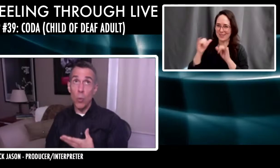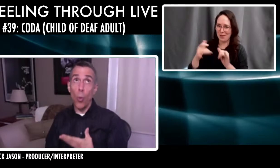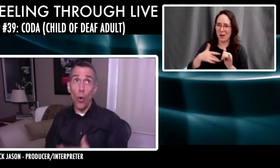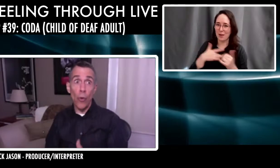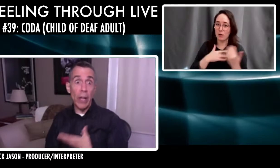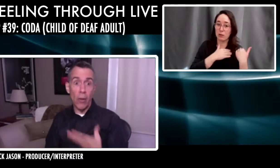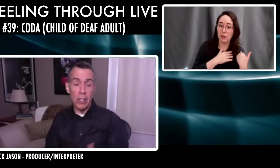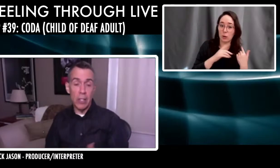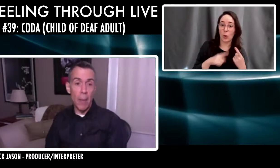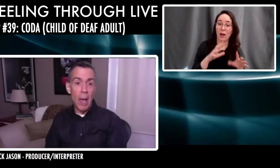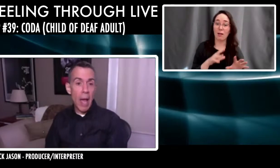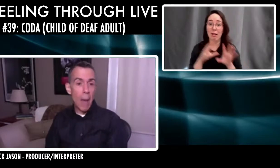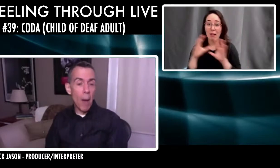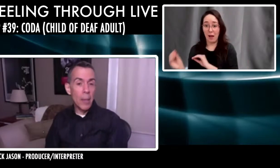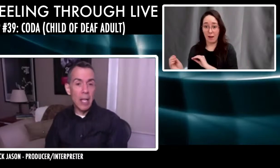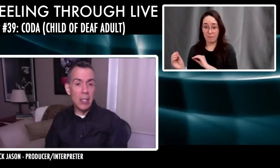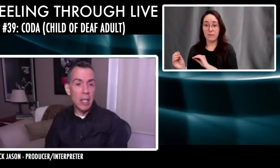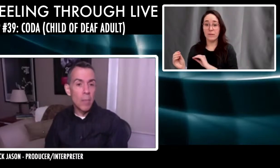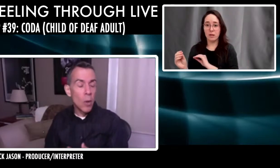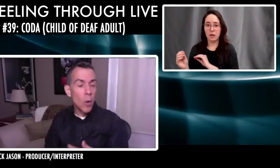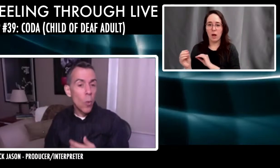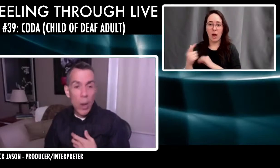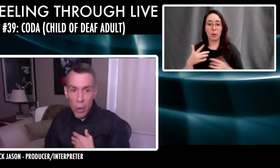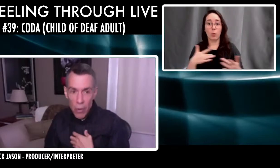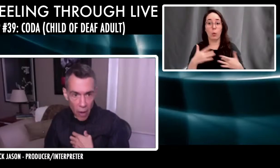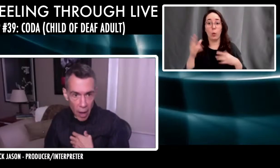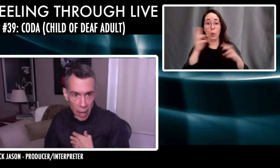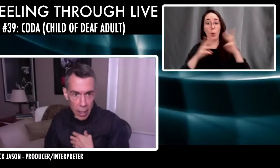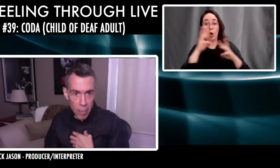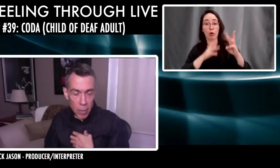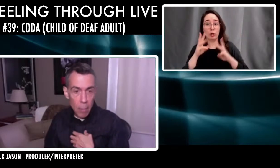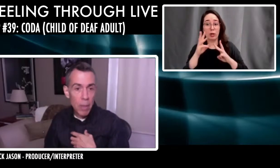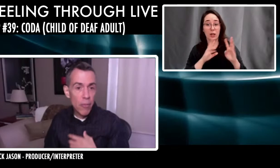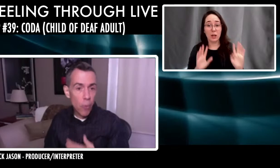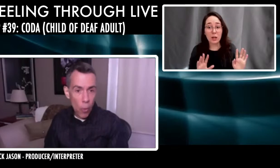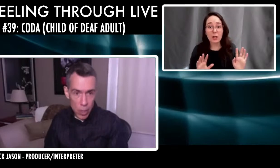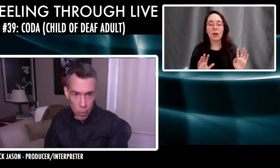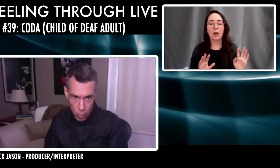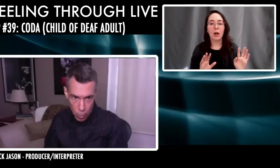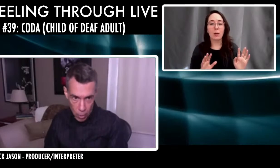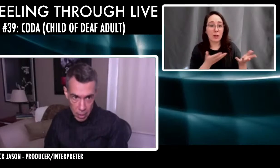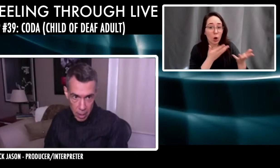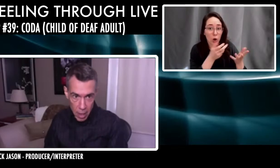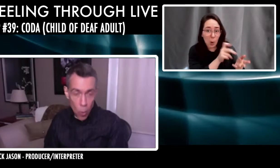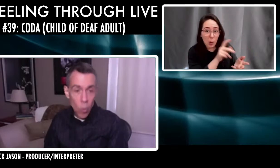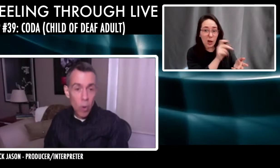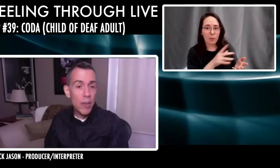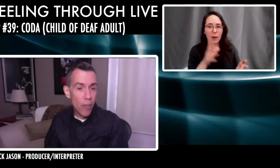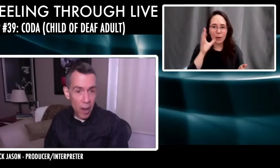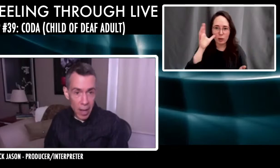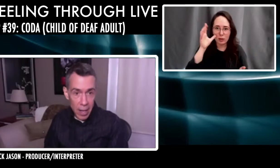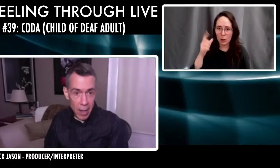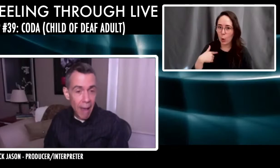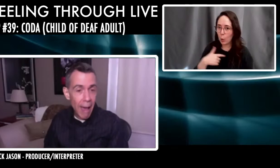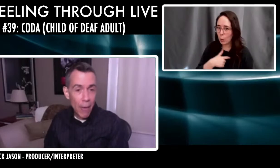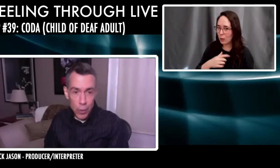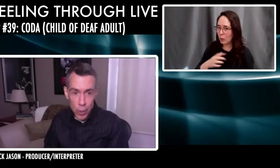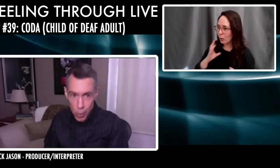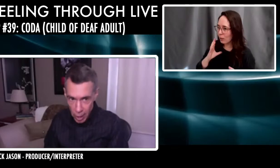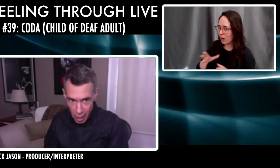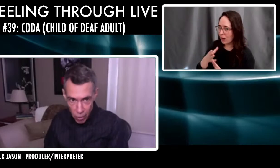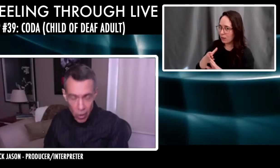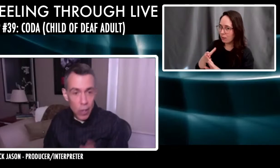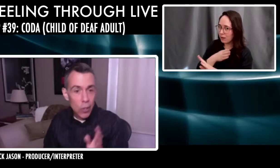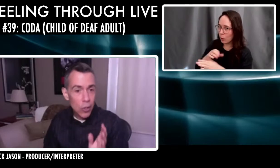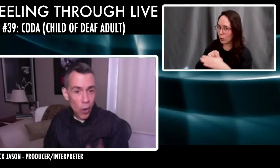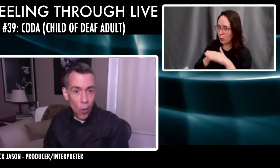left, I would worry all the time. And mom and dad said, we were fine before you were born. We'll be fine after